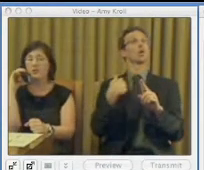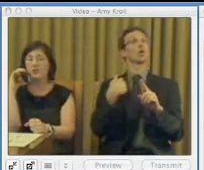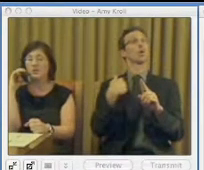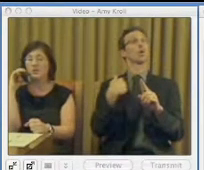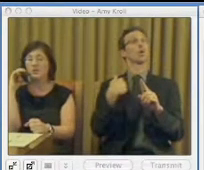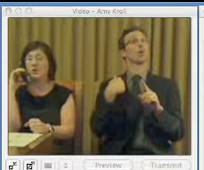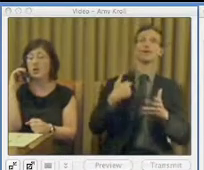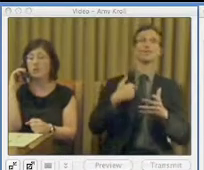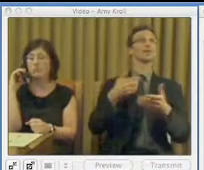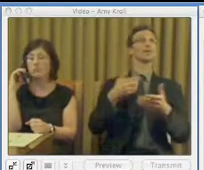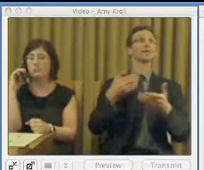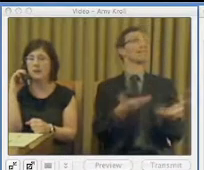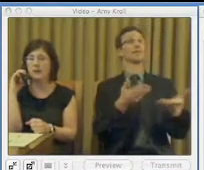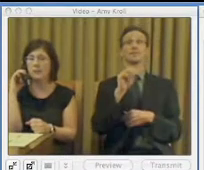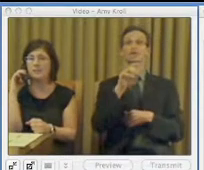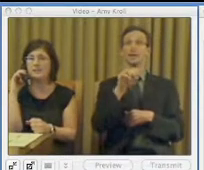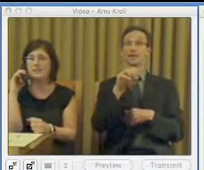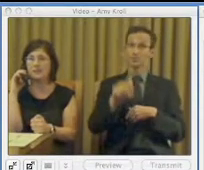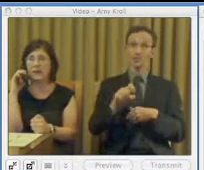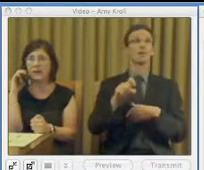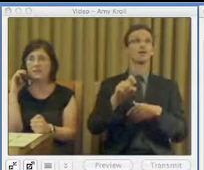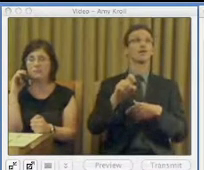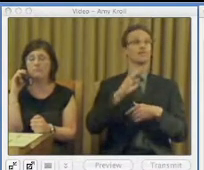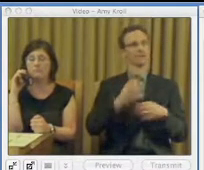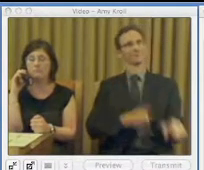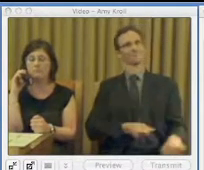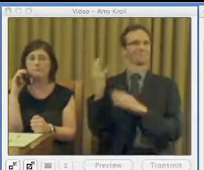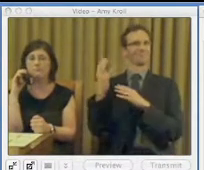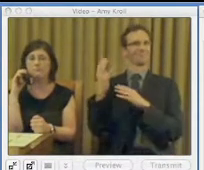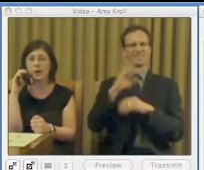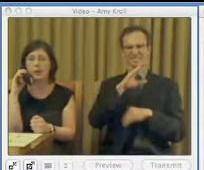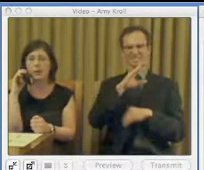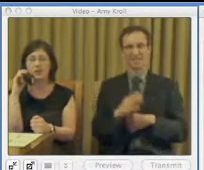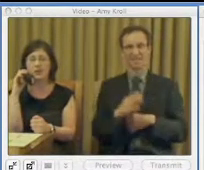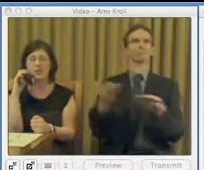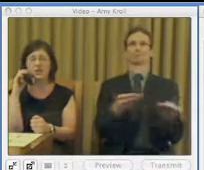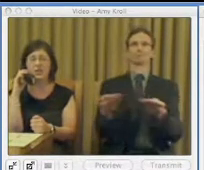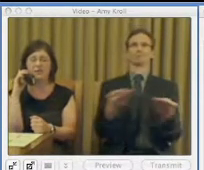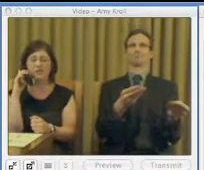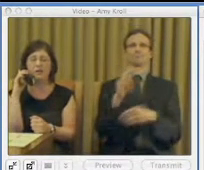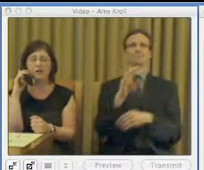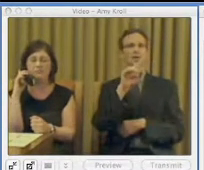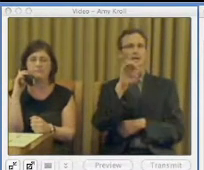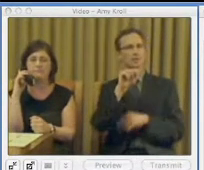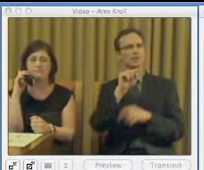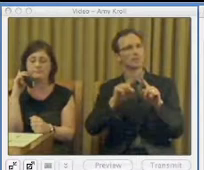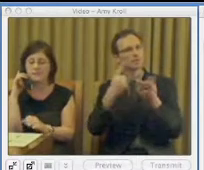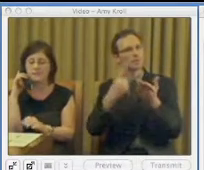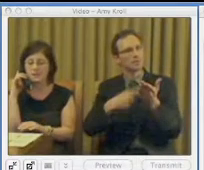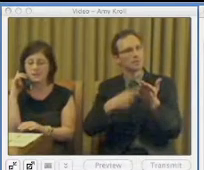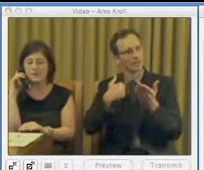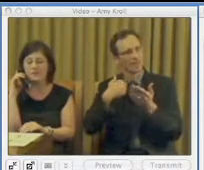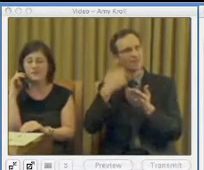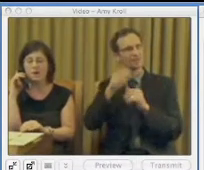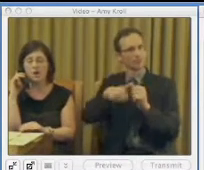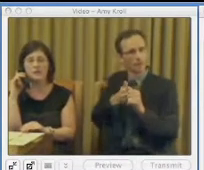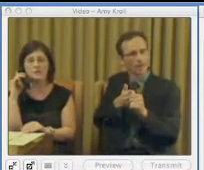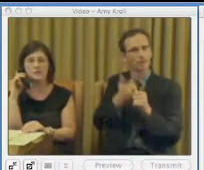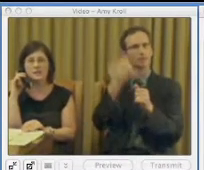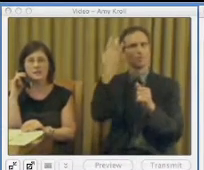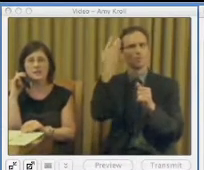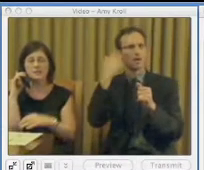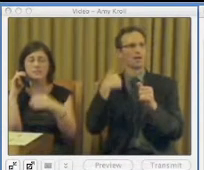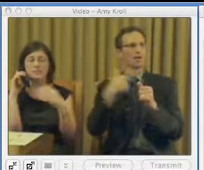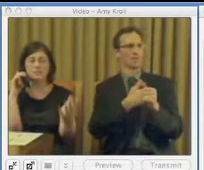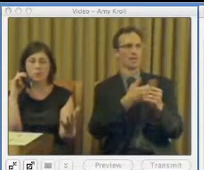all do, because sometimes maybe we don't. And there'll be reasons for that. And we need to explore that further